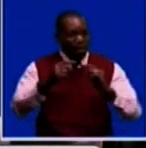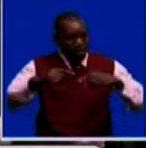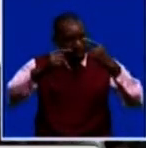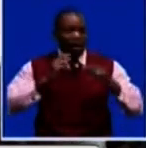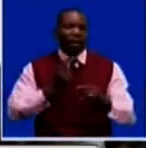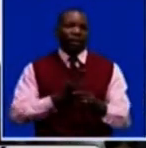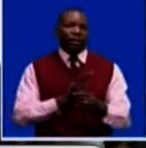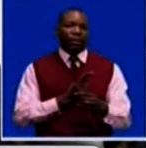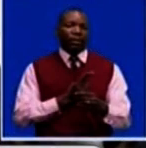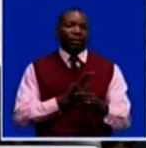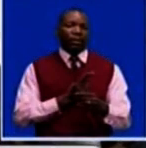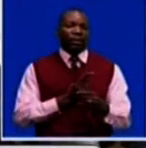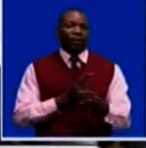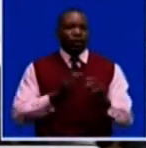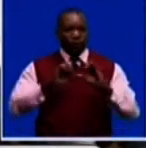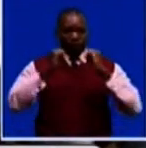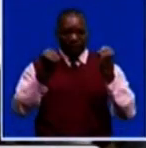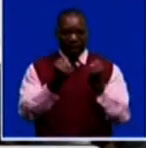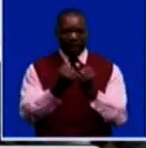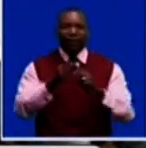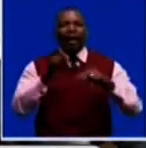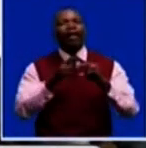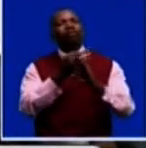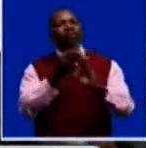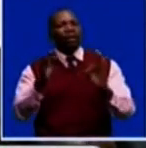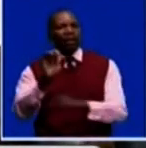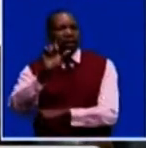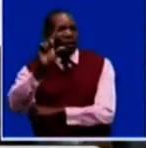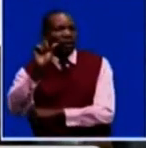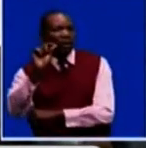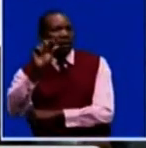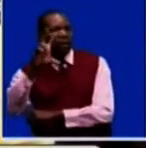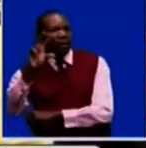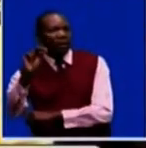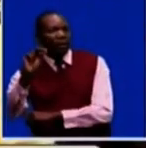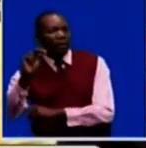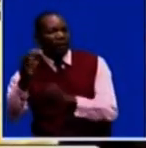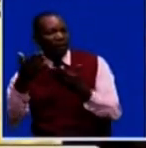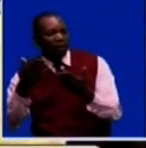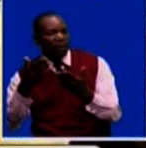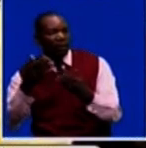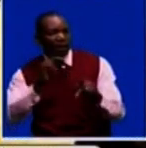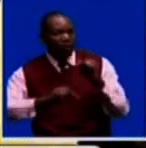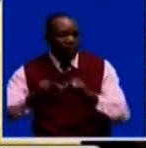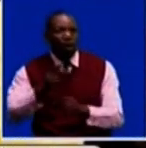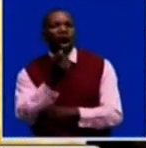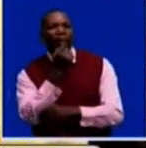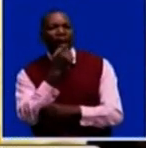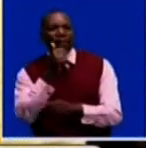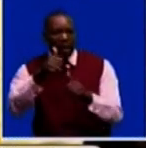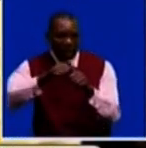towards the AIDS-free society by 2030. The number of people on antiretroviral